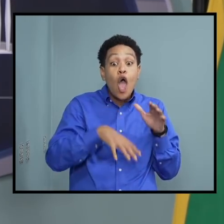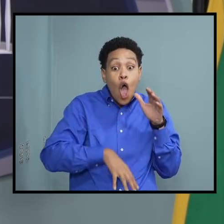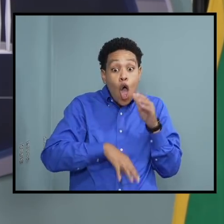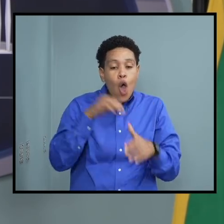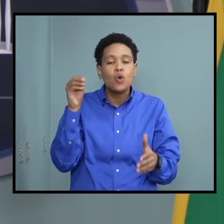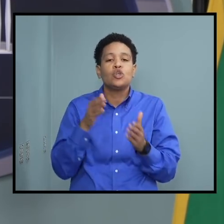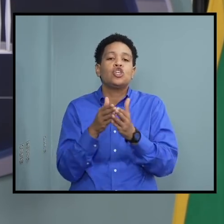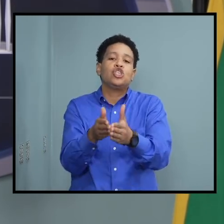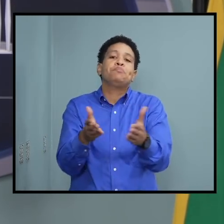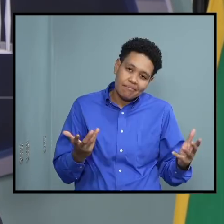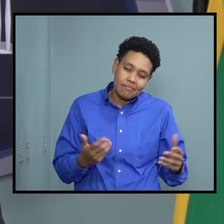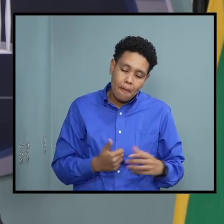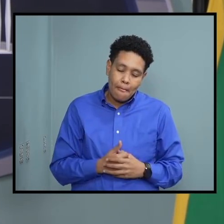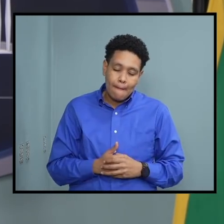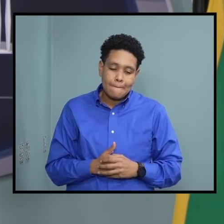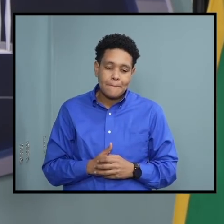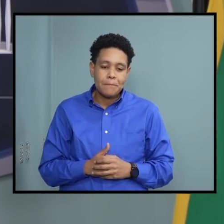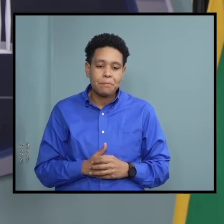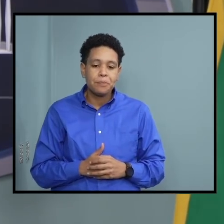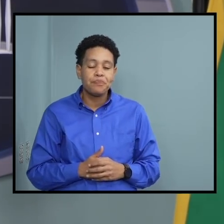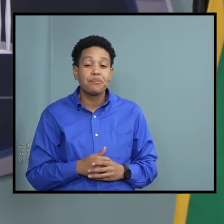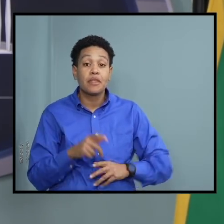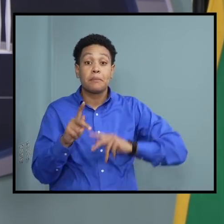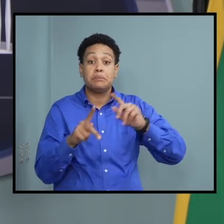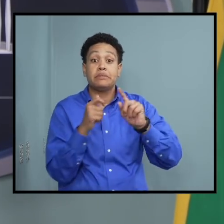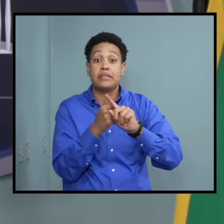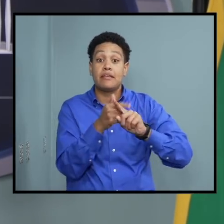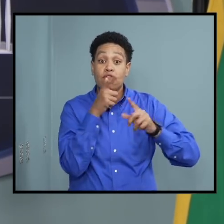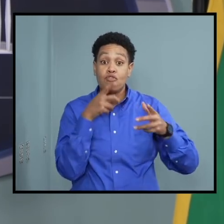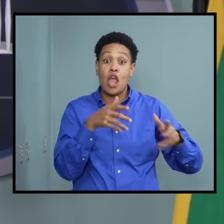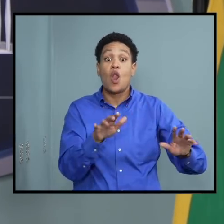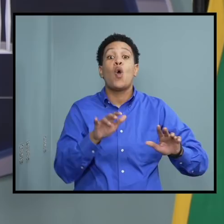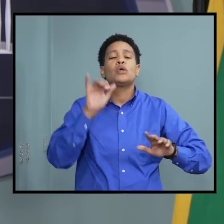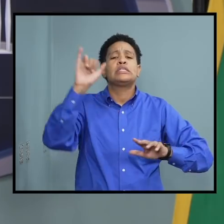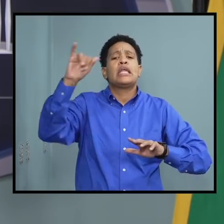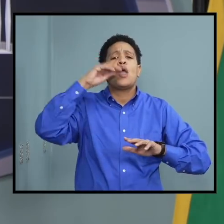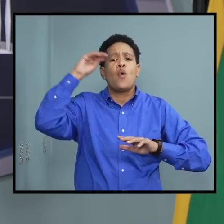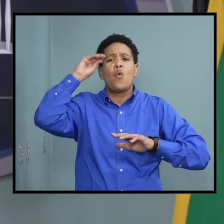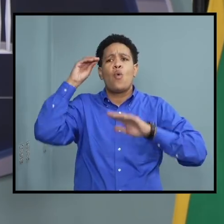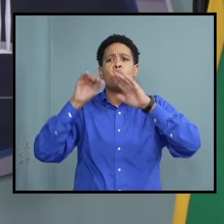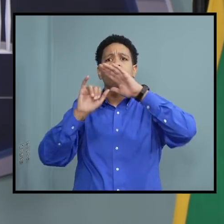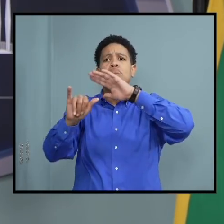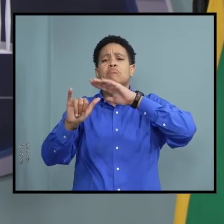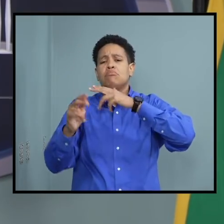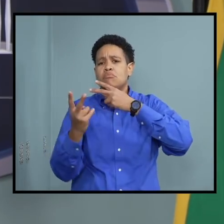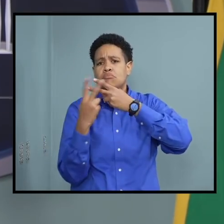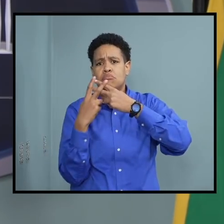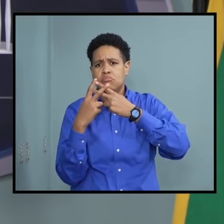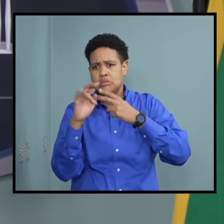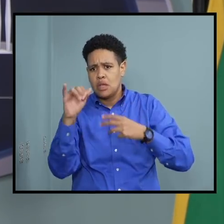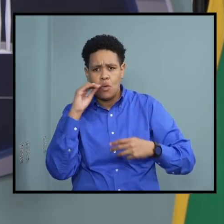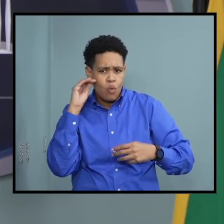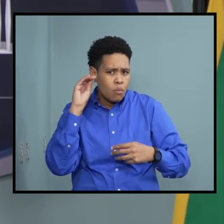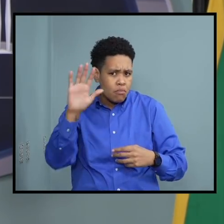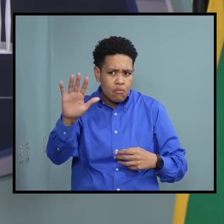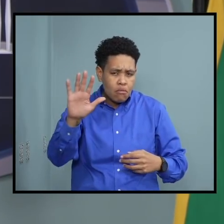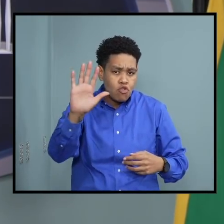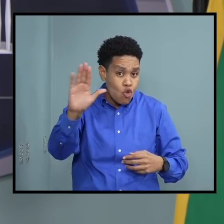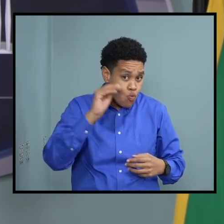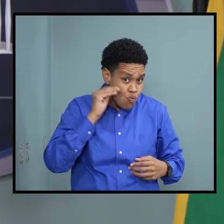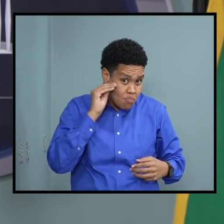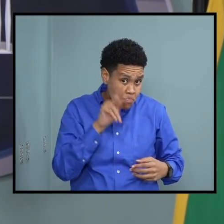disembark the vessel. Persons allowed to quarantine at home will need to